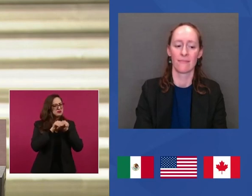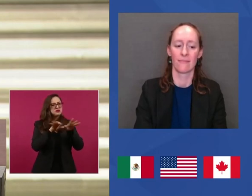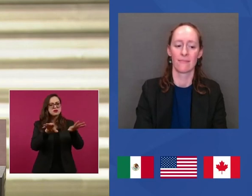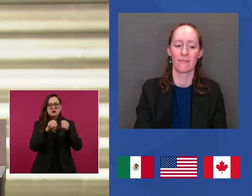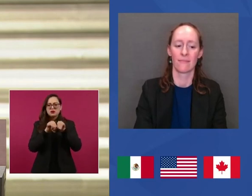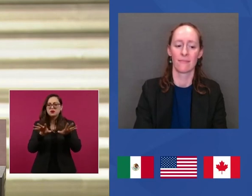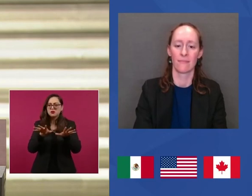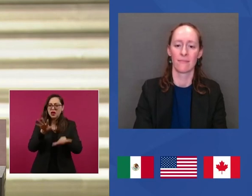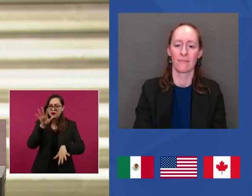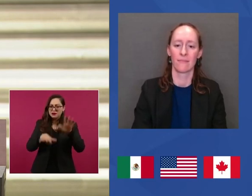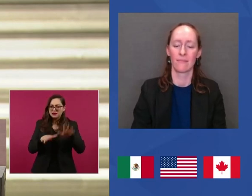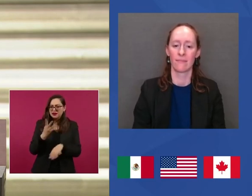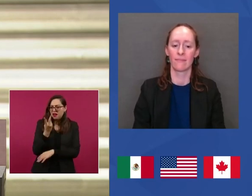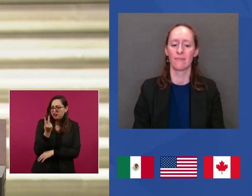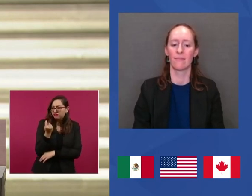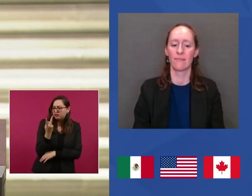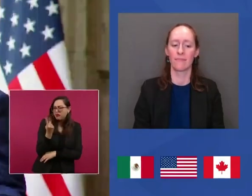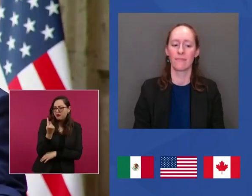of gangs